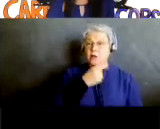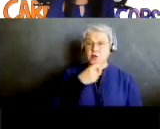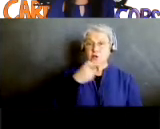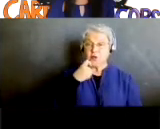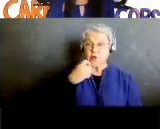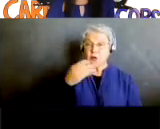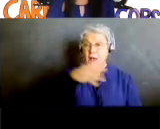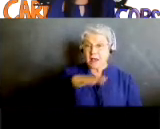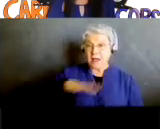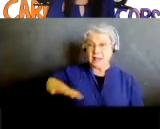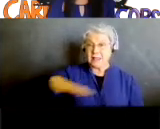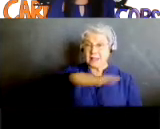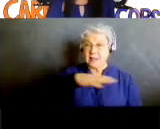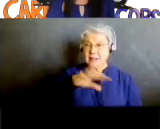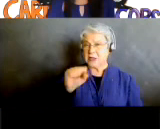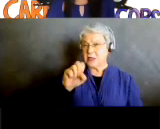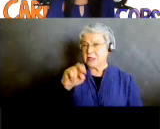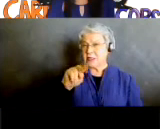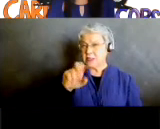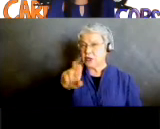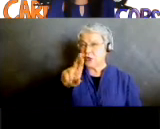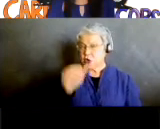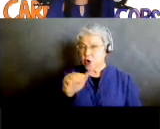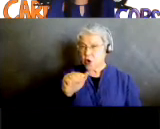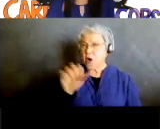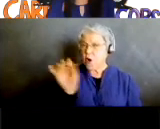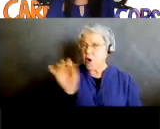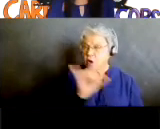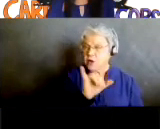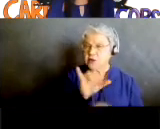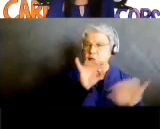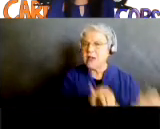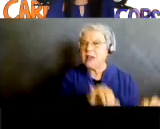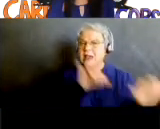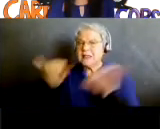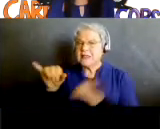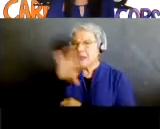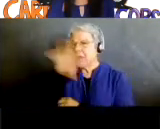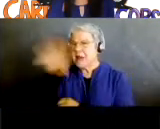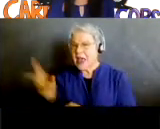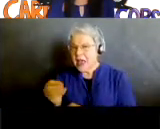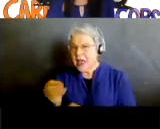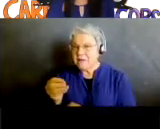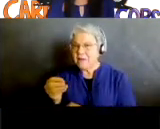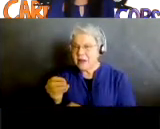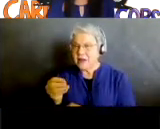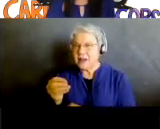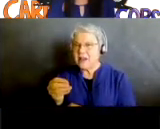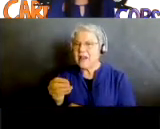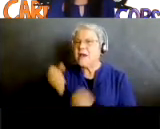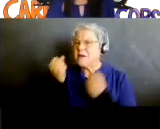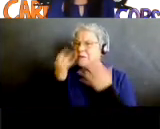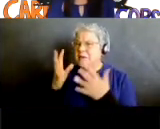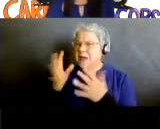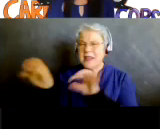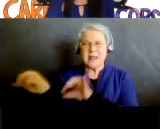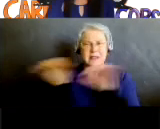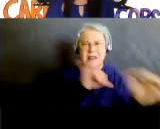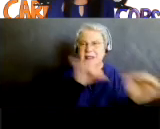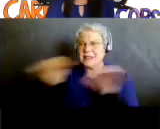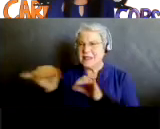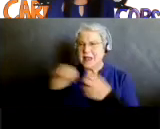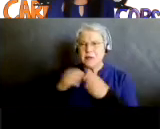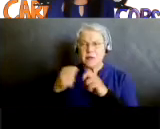enforcement strategy, the Sahel region of Africa has claimed more migrant lives than the Mediterranean, but these lost lives